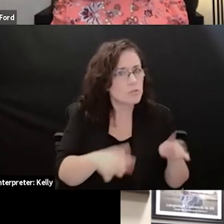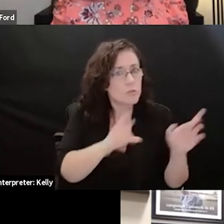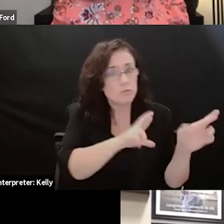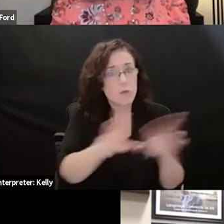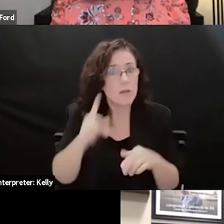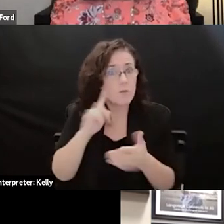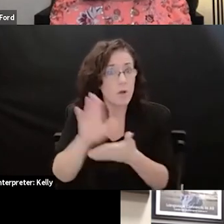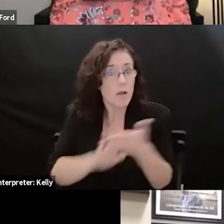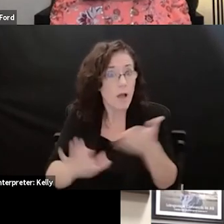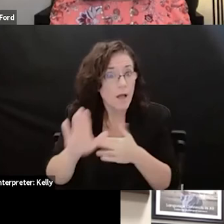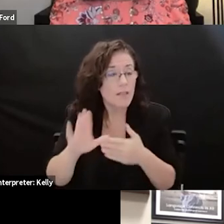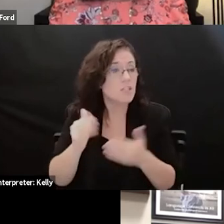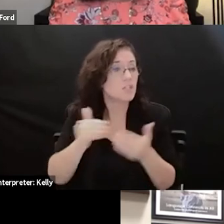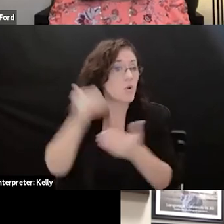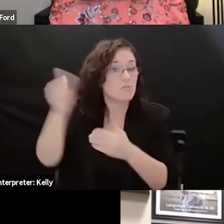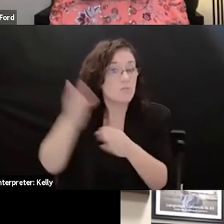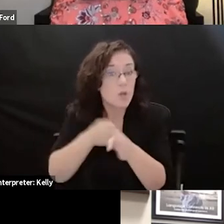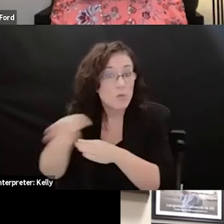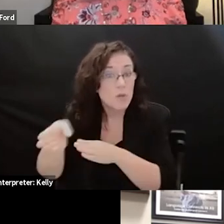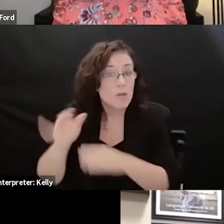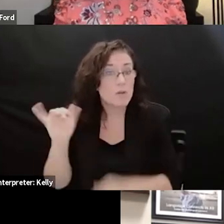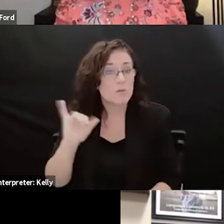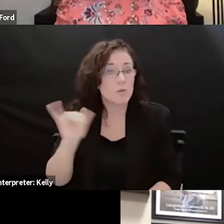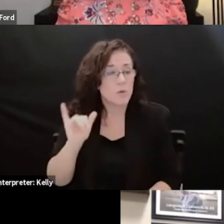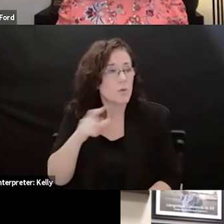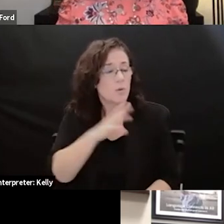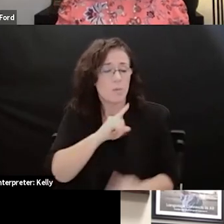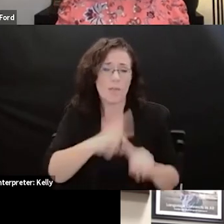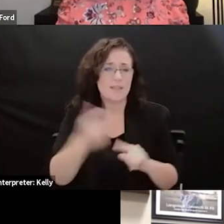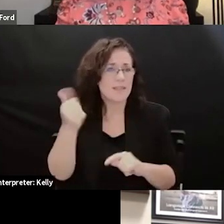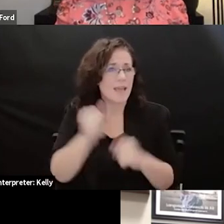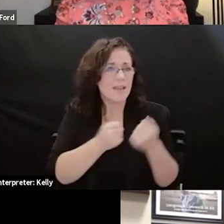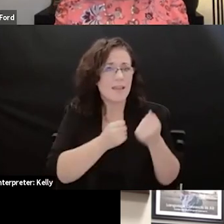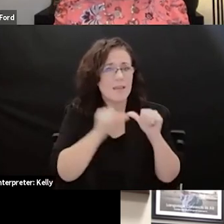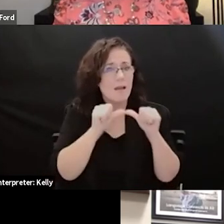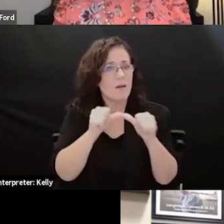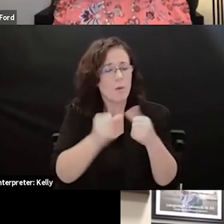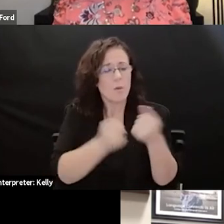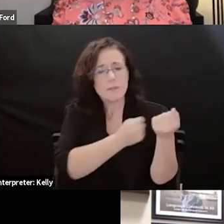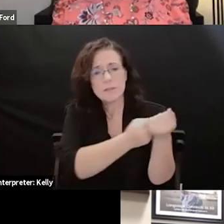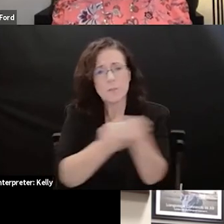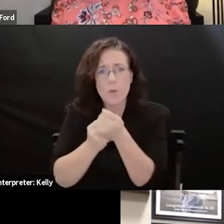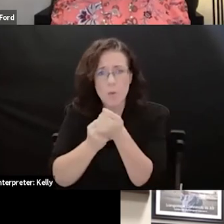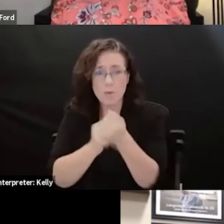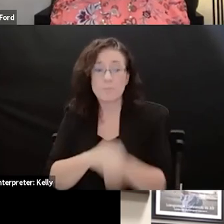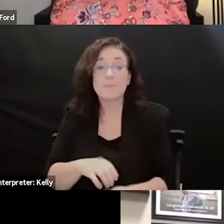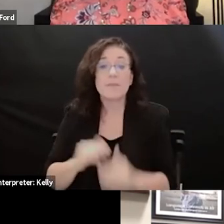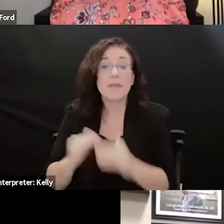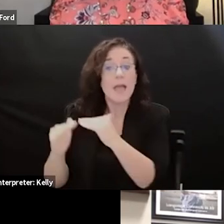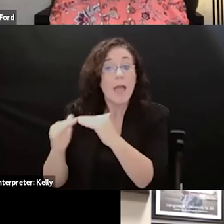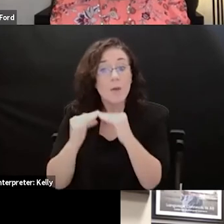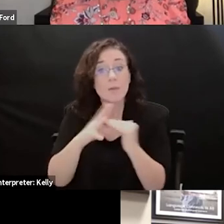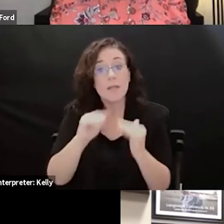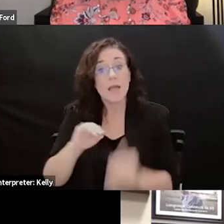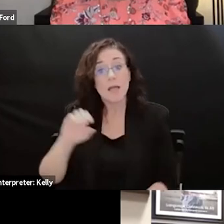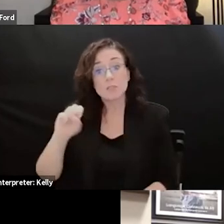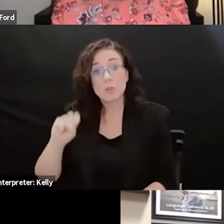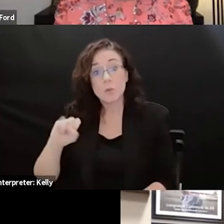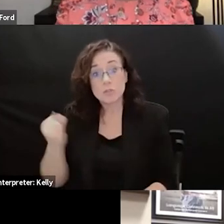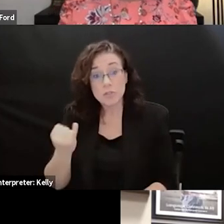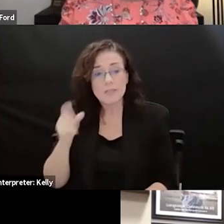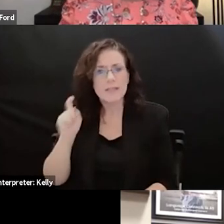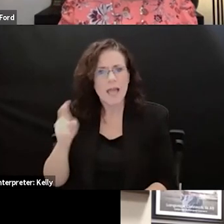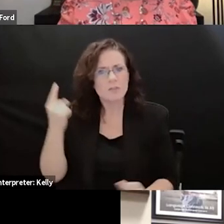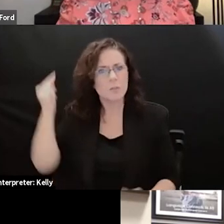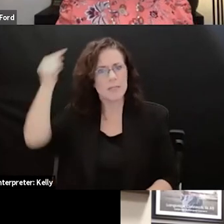and also you know ongoing support equity and social justice must be kept in mind on a